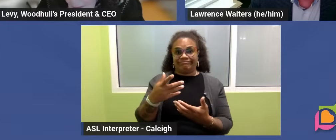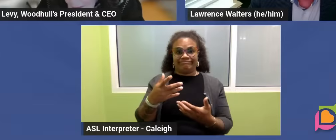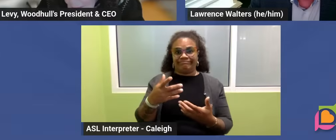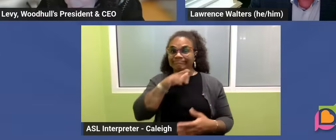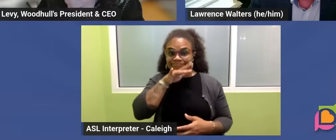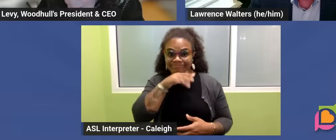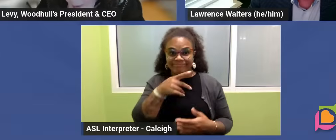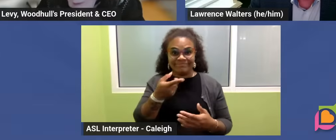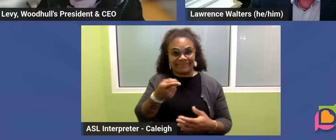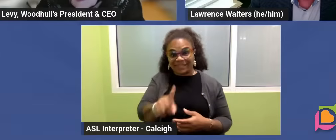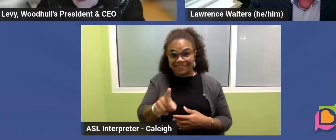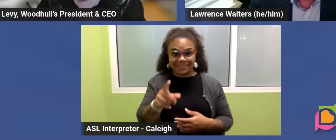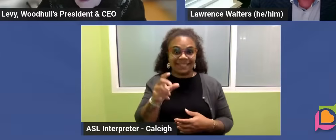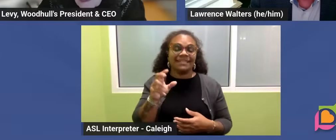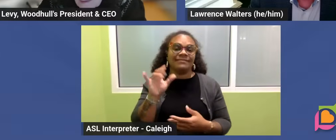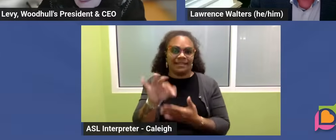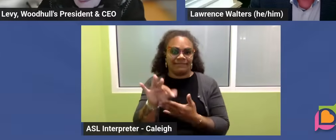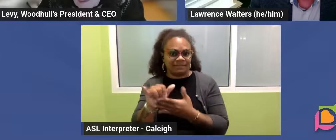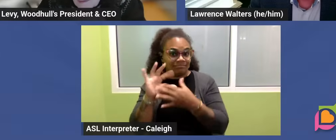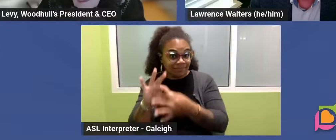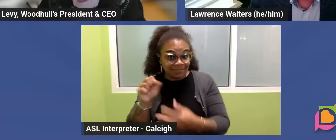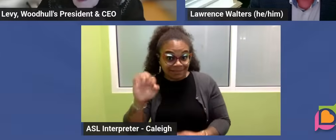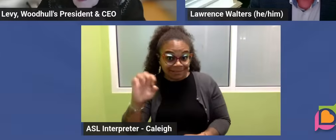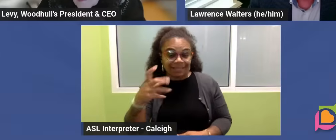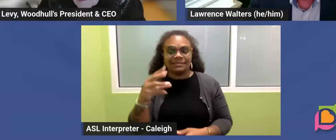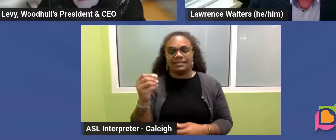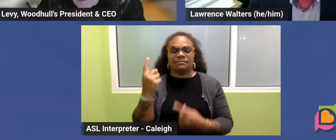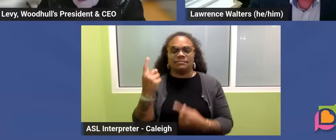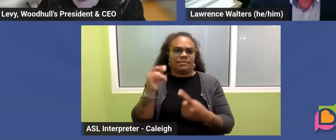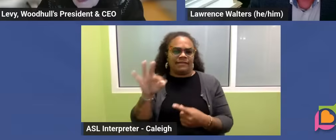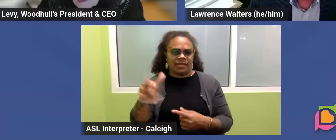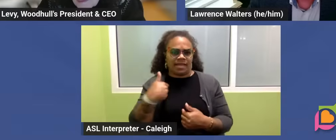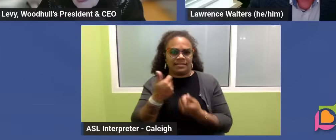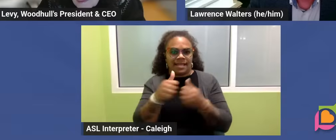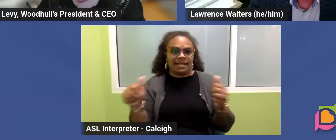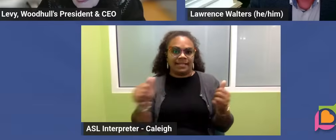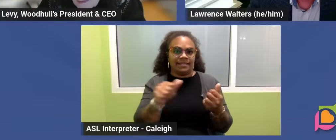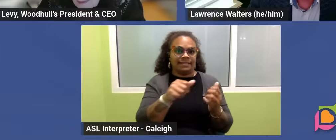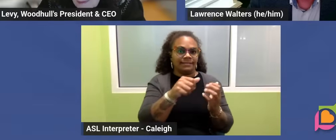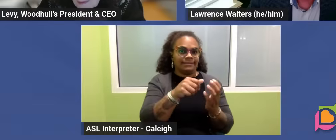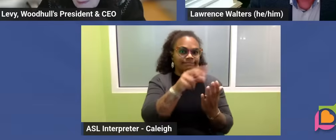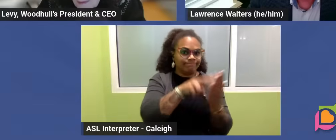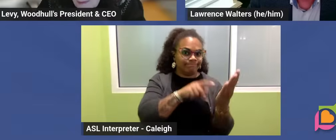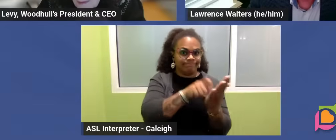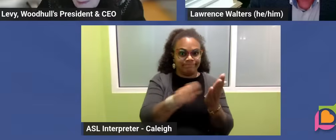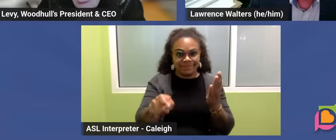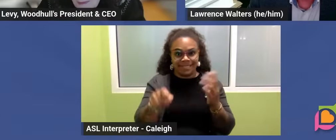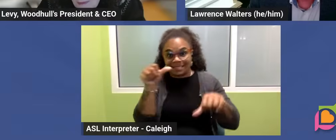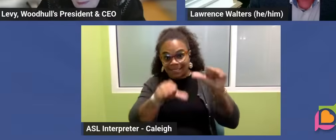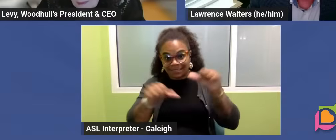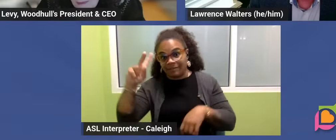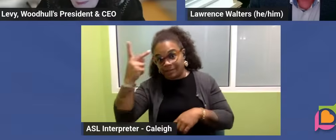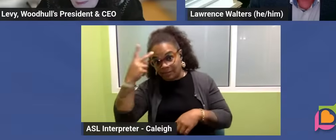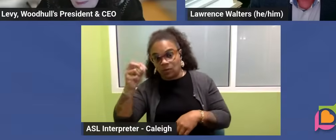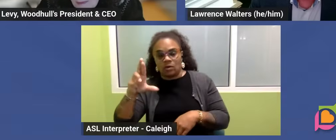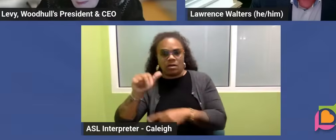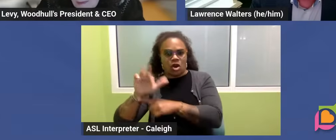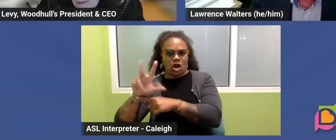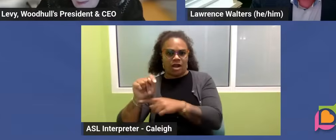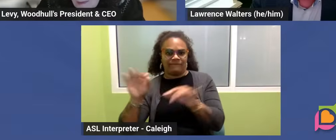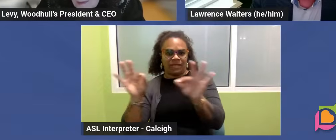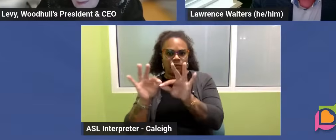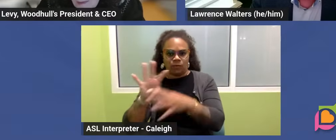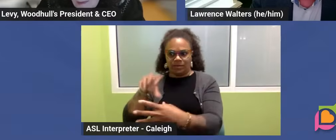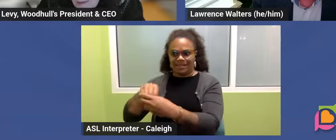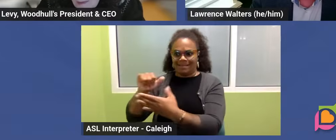sex, and whether or not there's any literary, scientific, political, or artistic value in the content. So that's